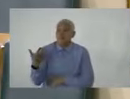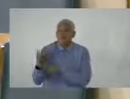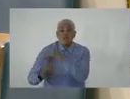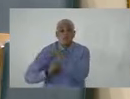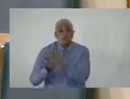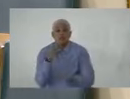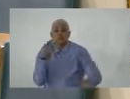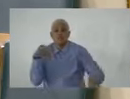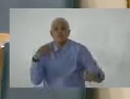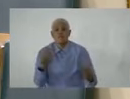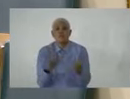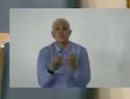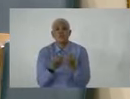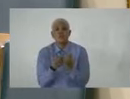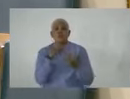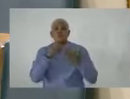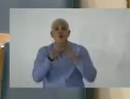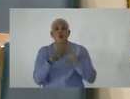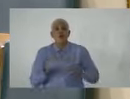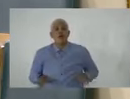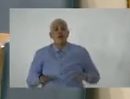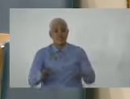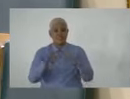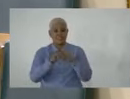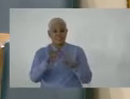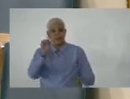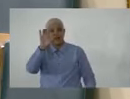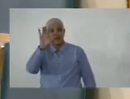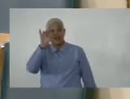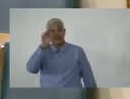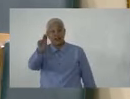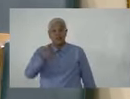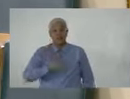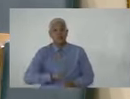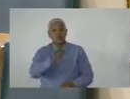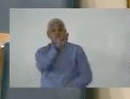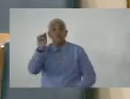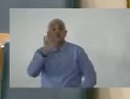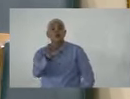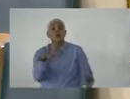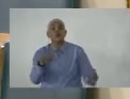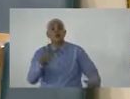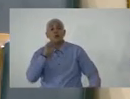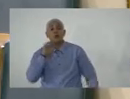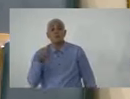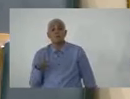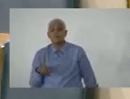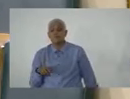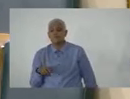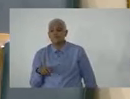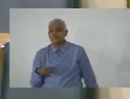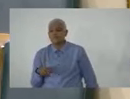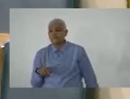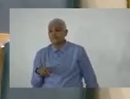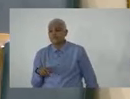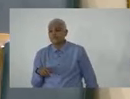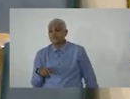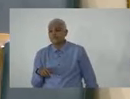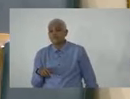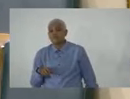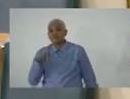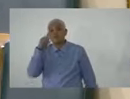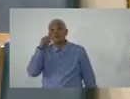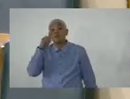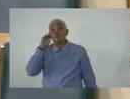provided support for the community activities in Clifton, and in 2020, a Premier League size